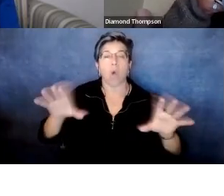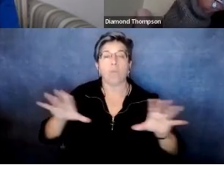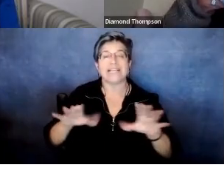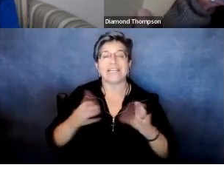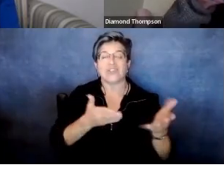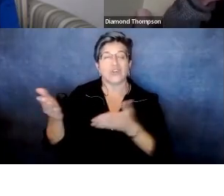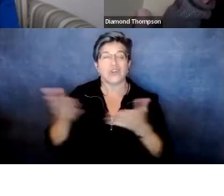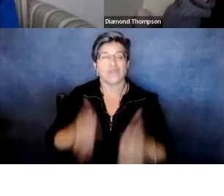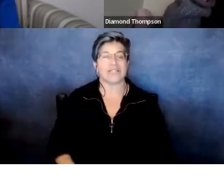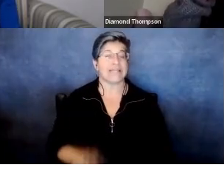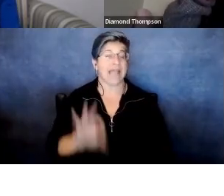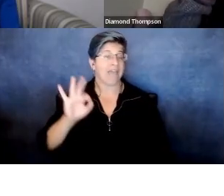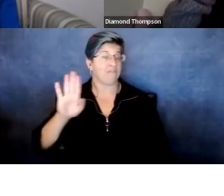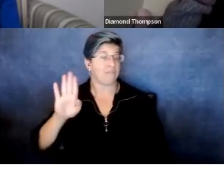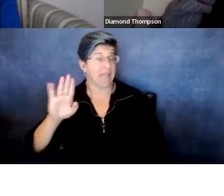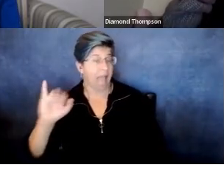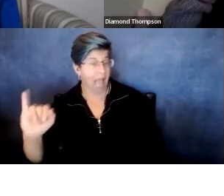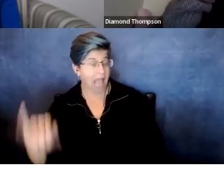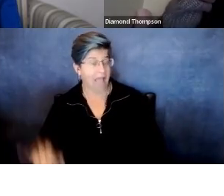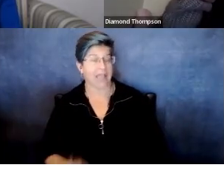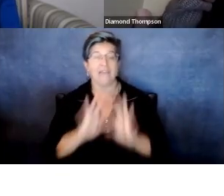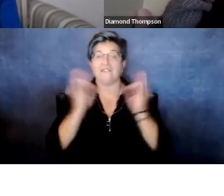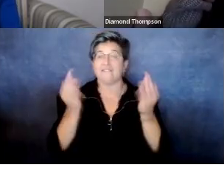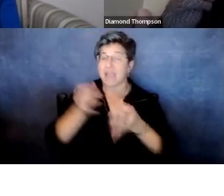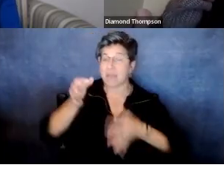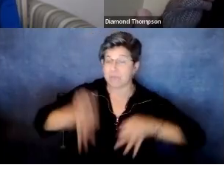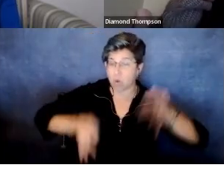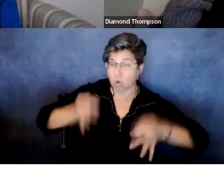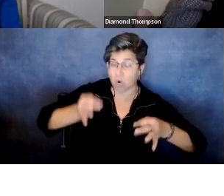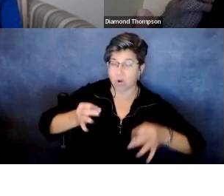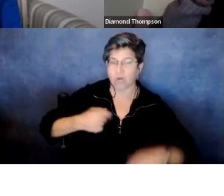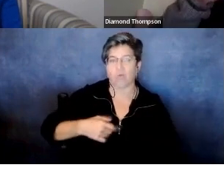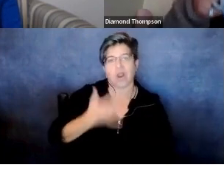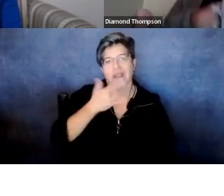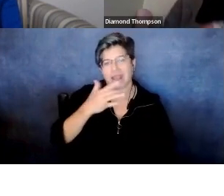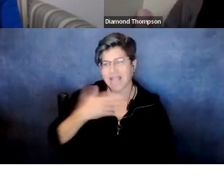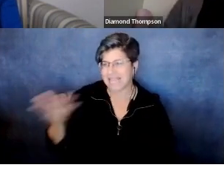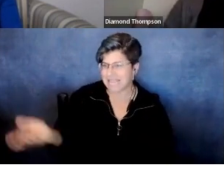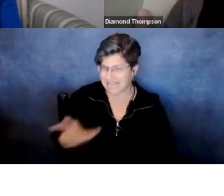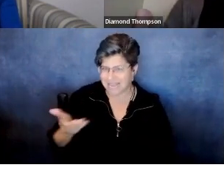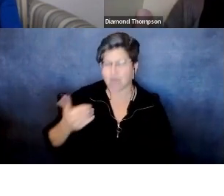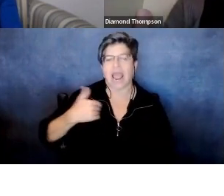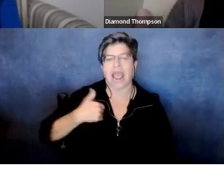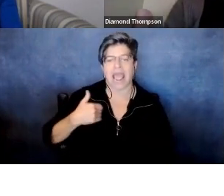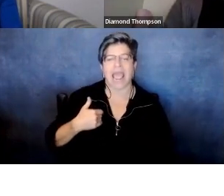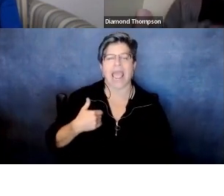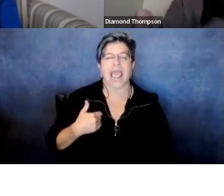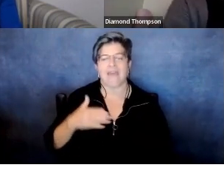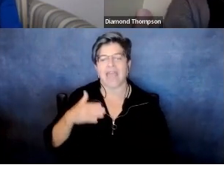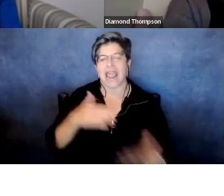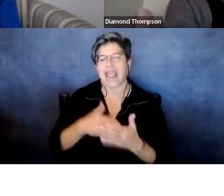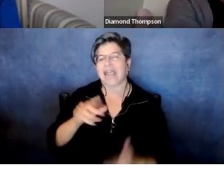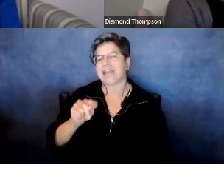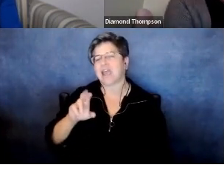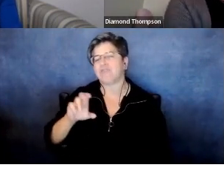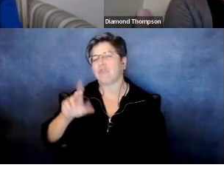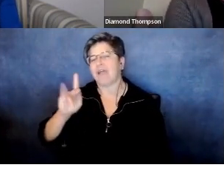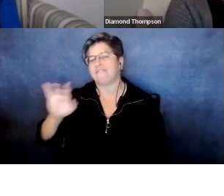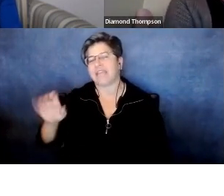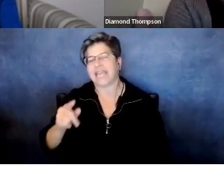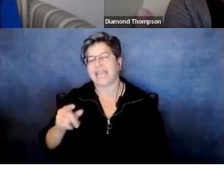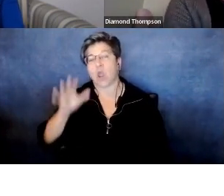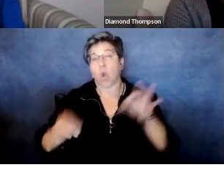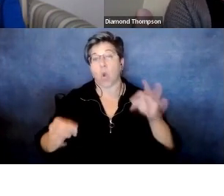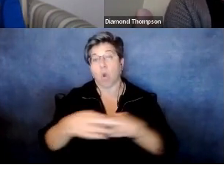the FBI, family court. We are fortunate in Philadelphia to have an anti-trafficking courtroom